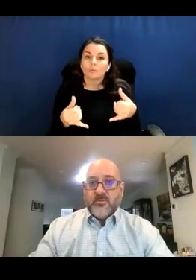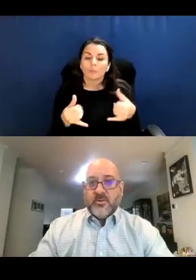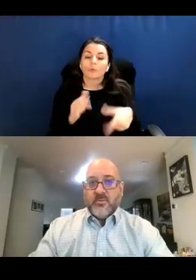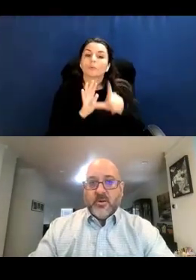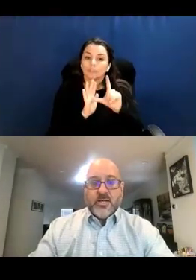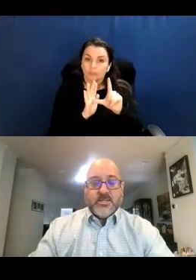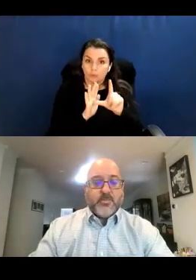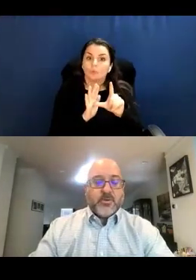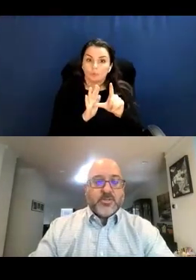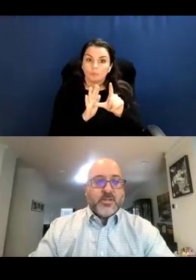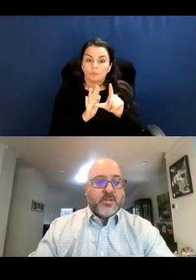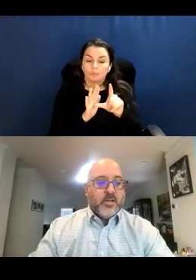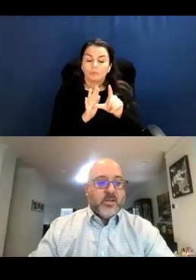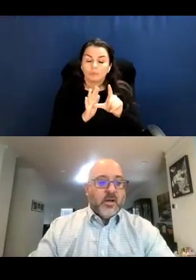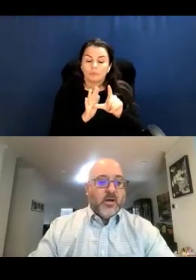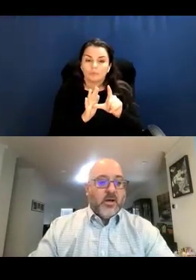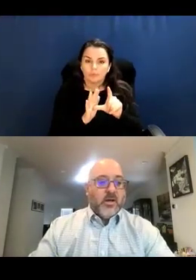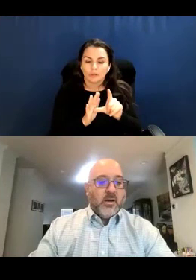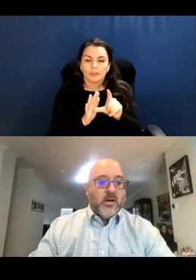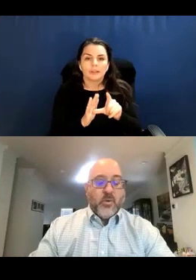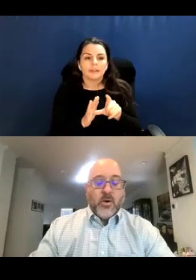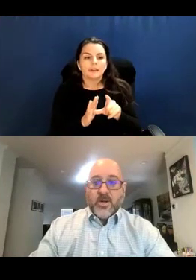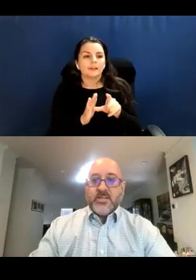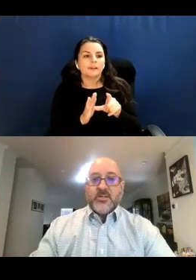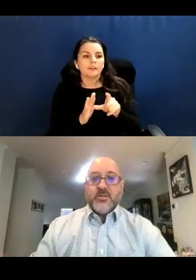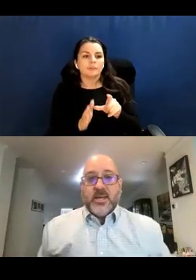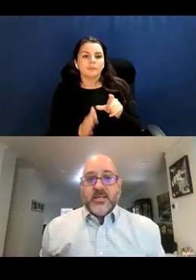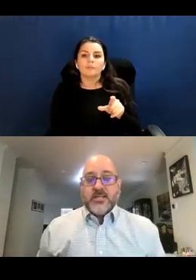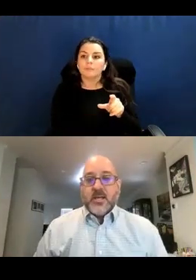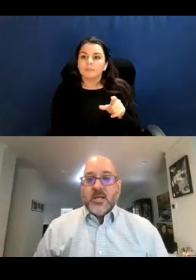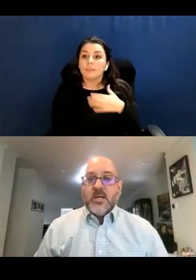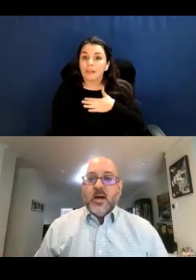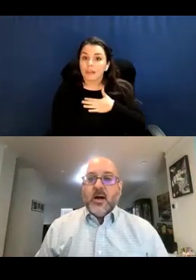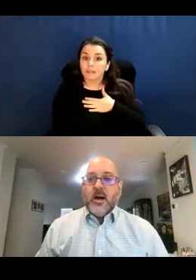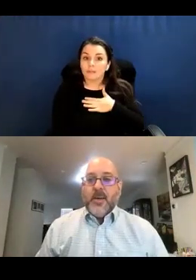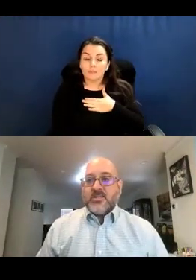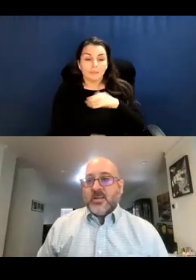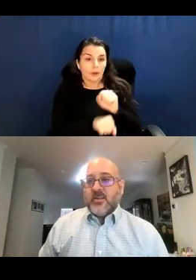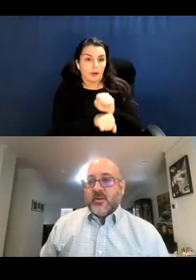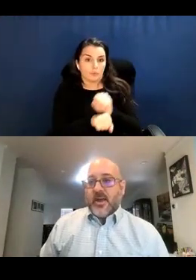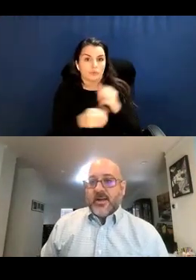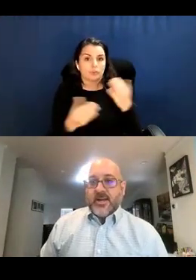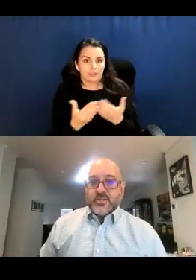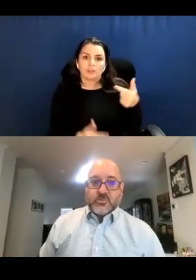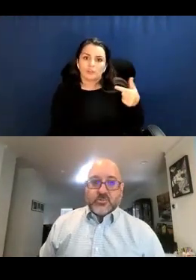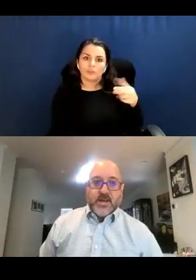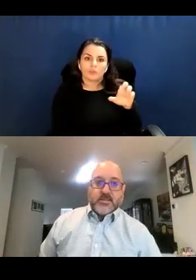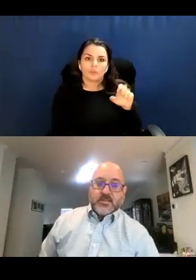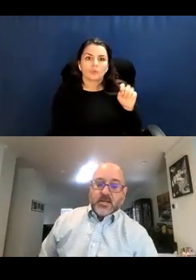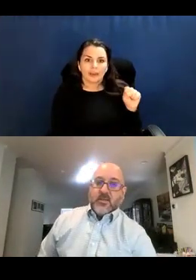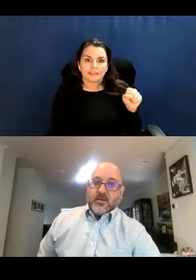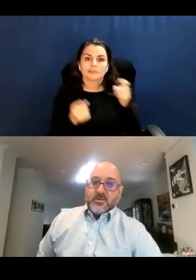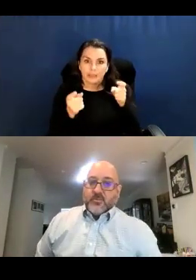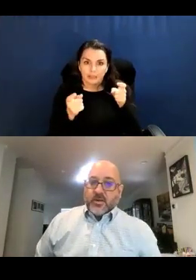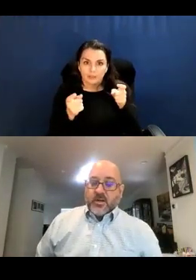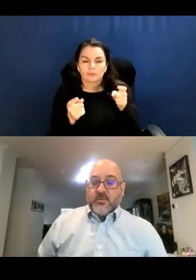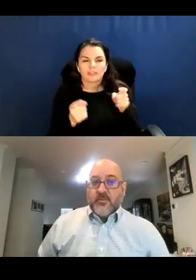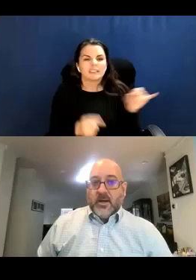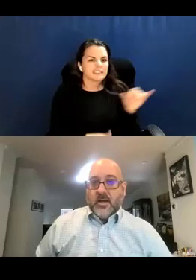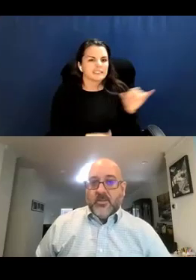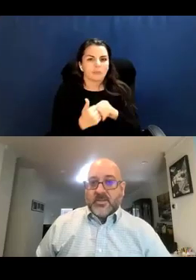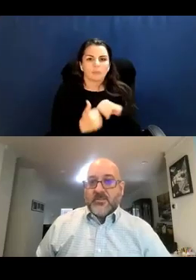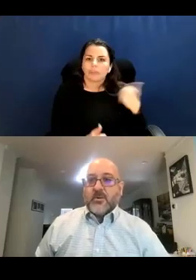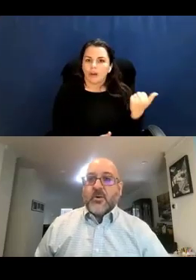pre-award review portion of what we do is, as with other NIH grants, there's